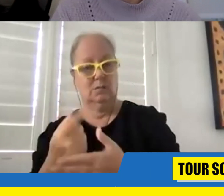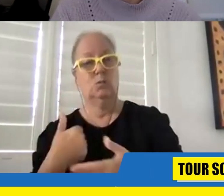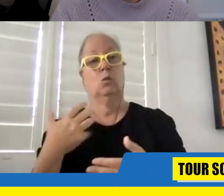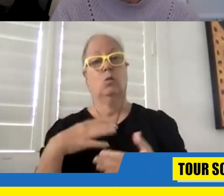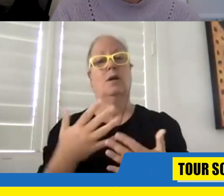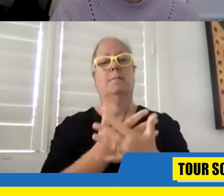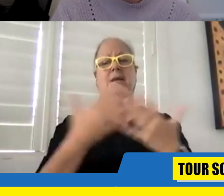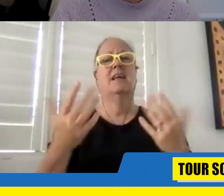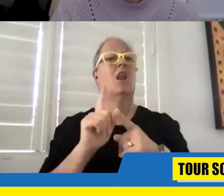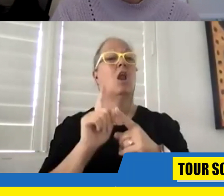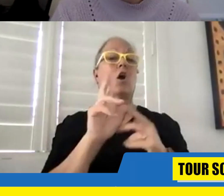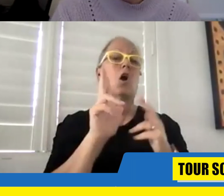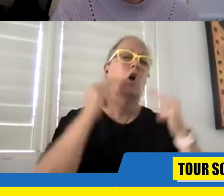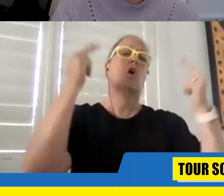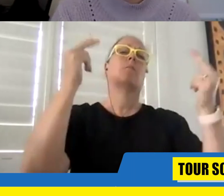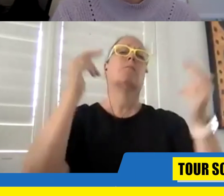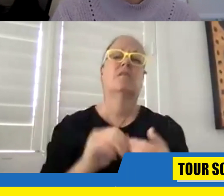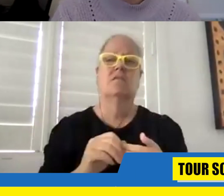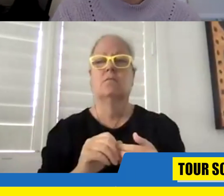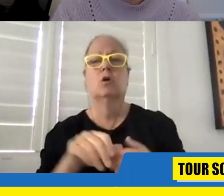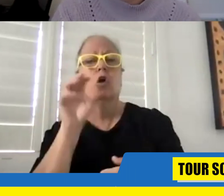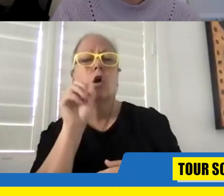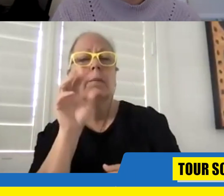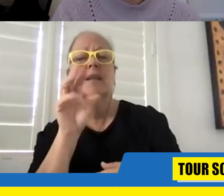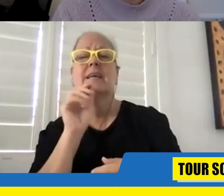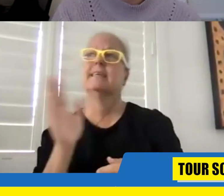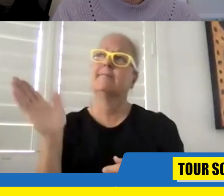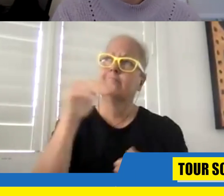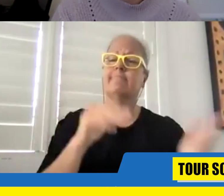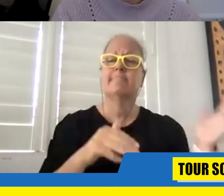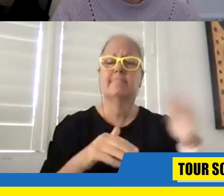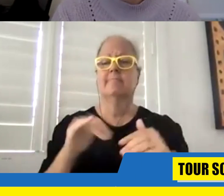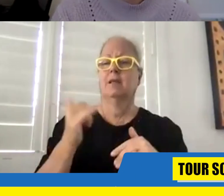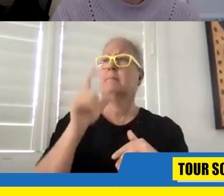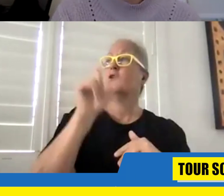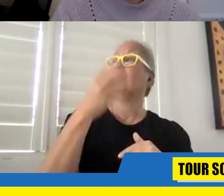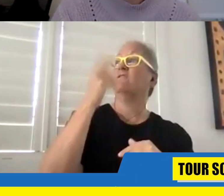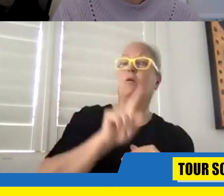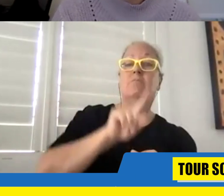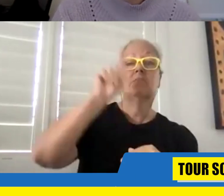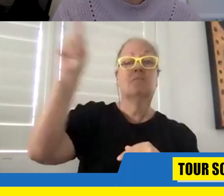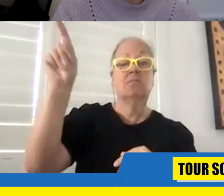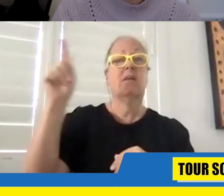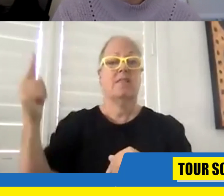in, like the opera, like comedy, like where somebody would come from the outside and provide